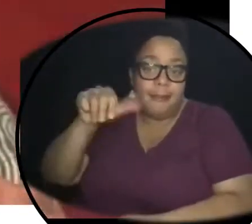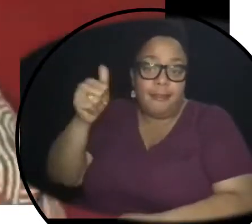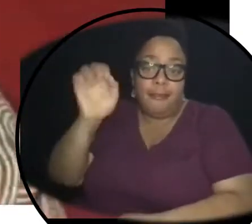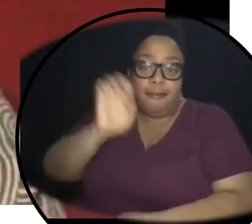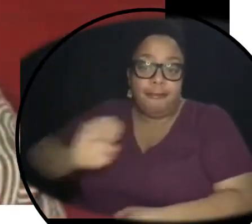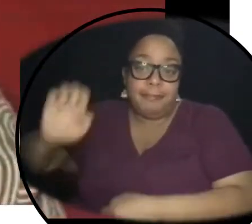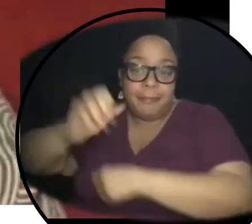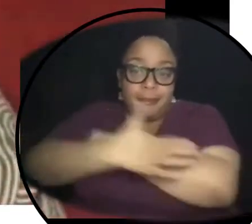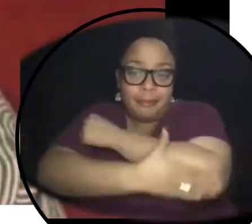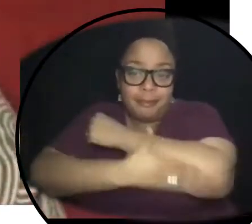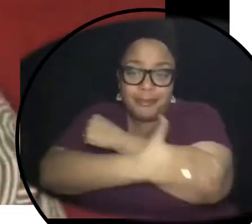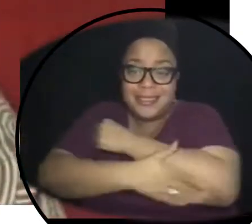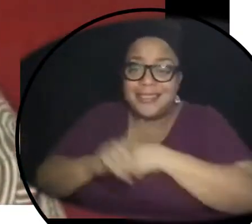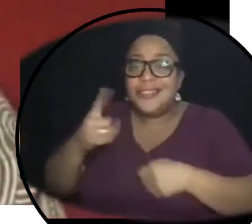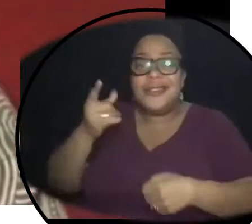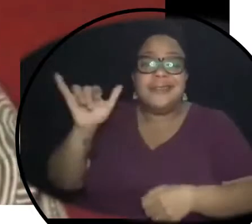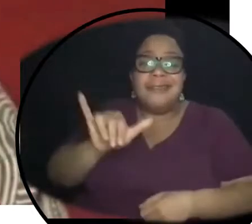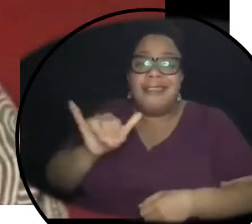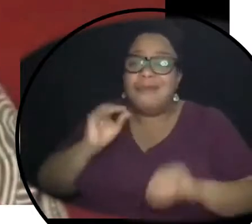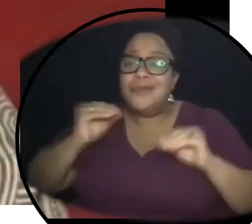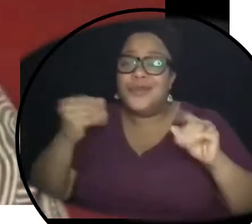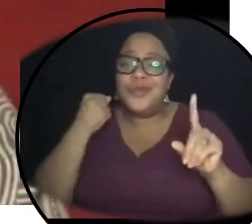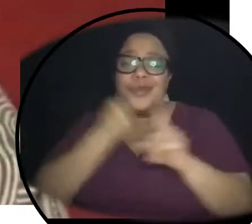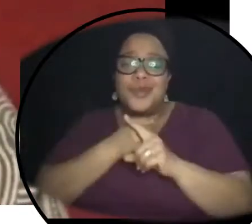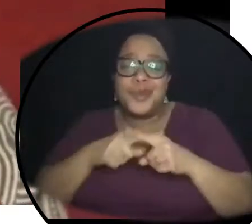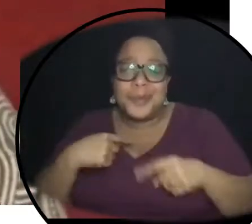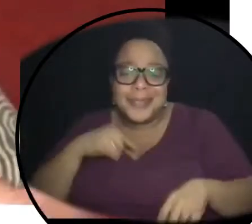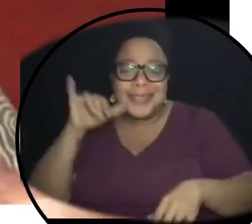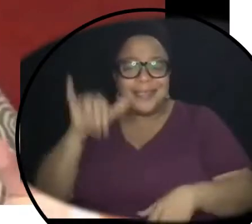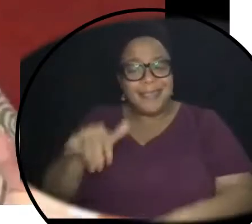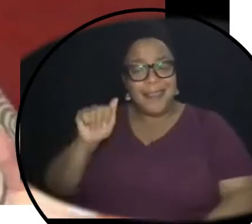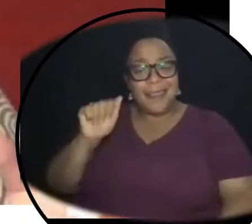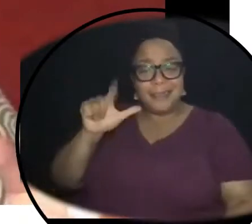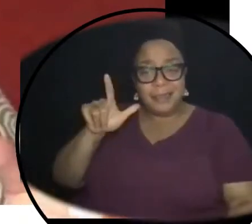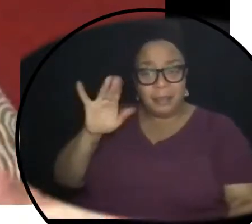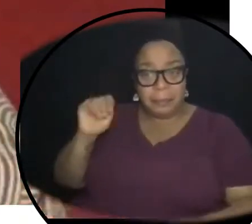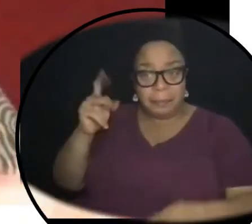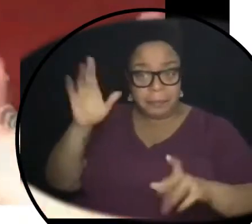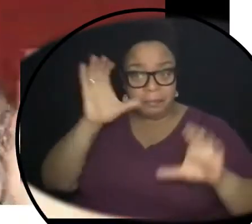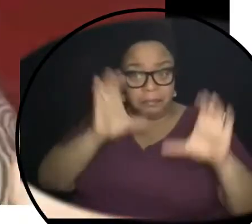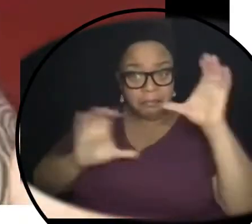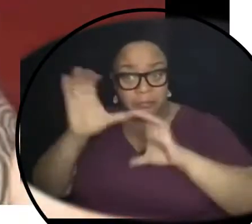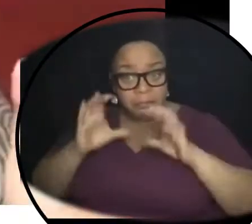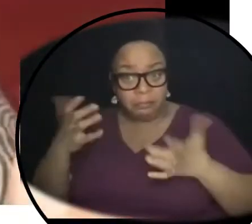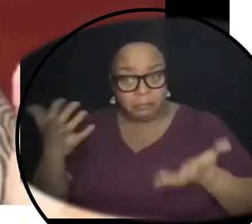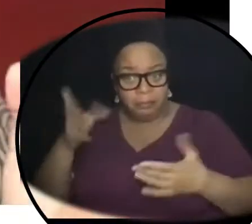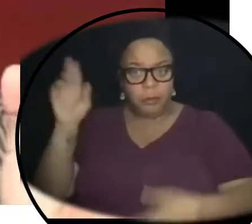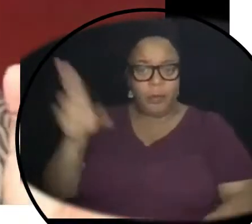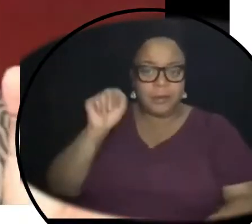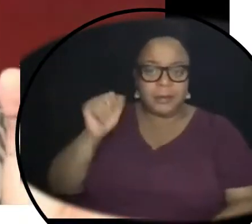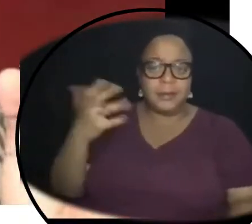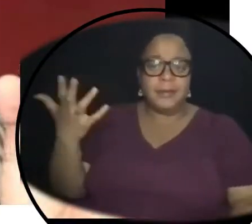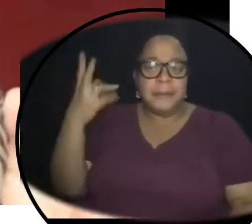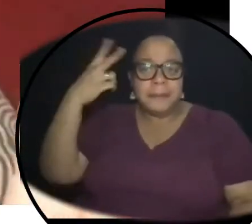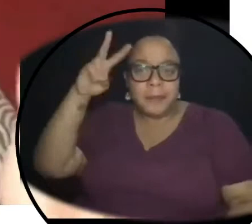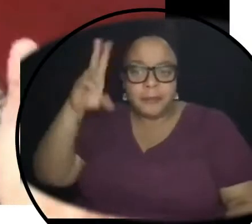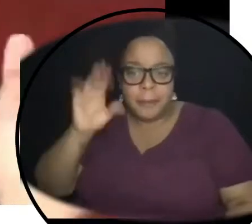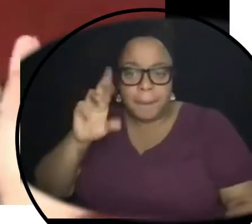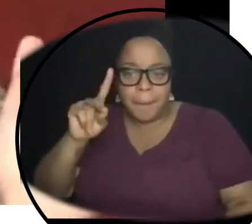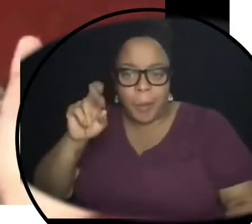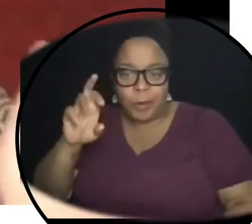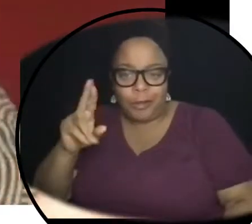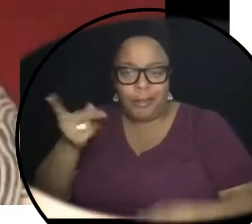problems, and they need to be addressed transnationally. So we're here to talk about